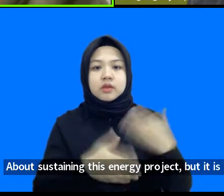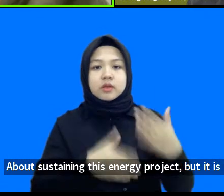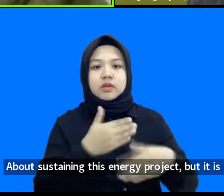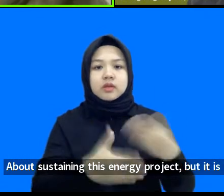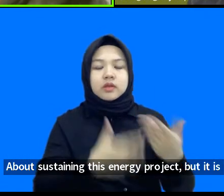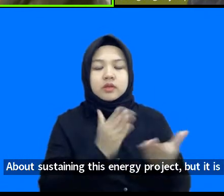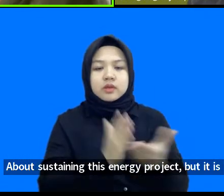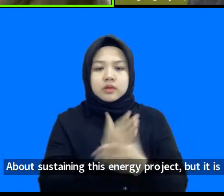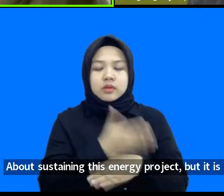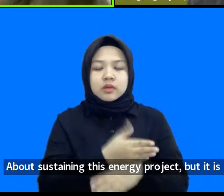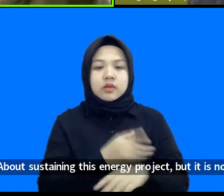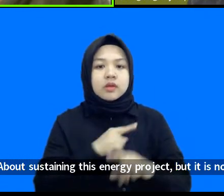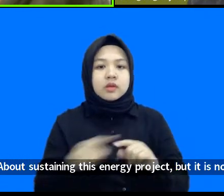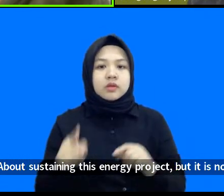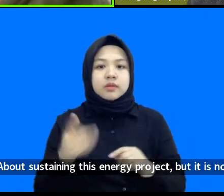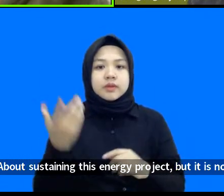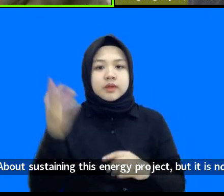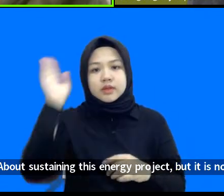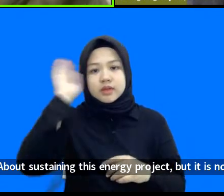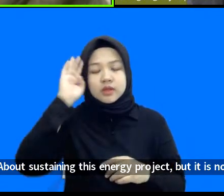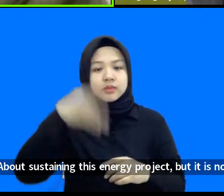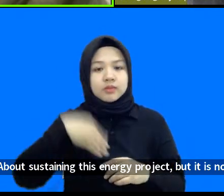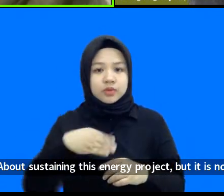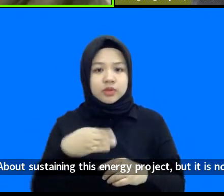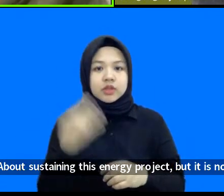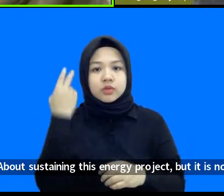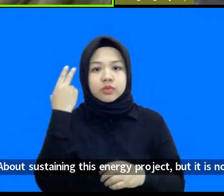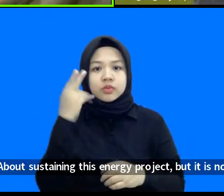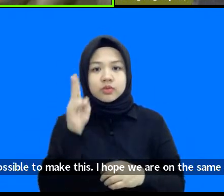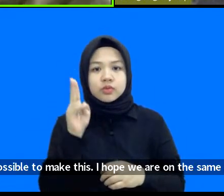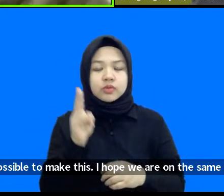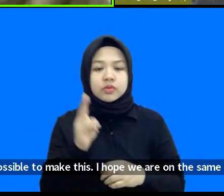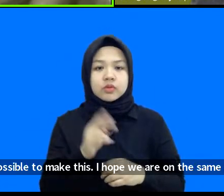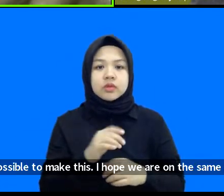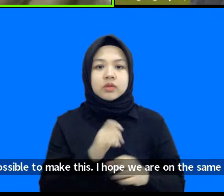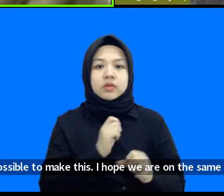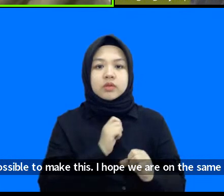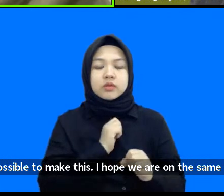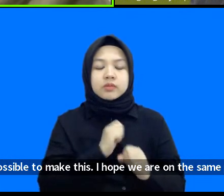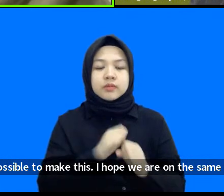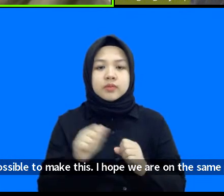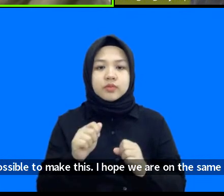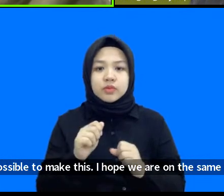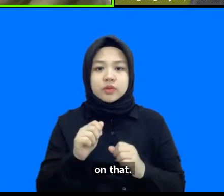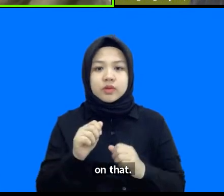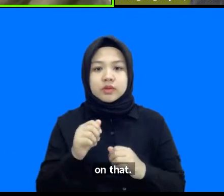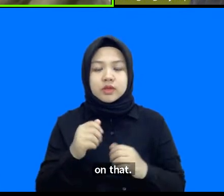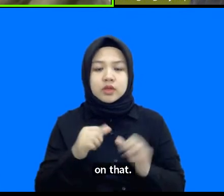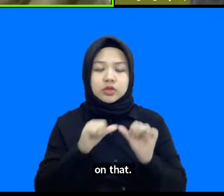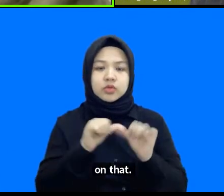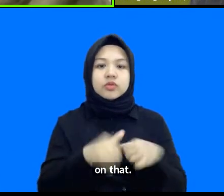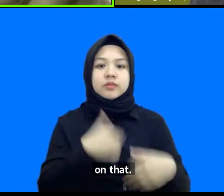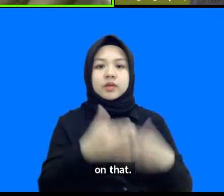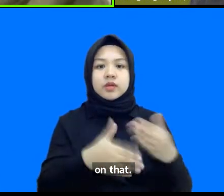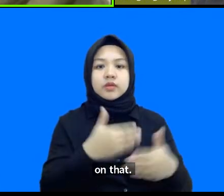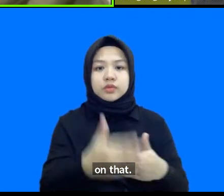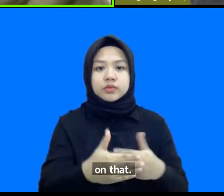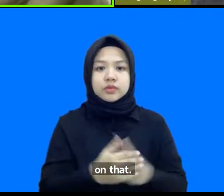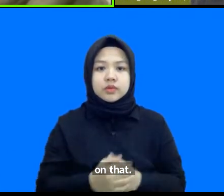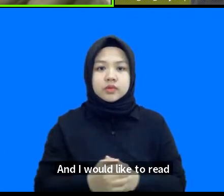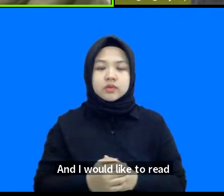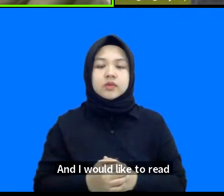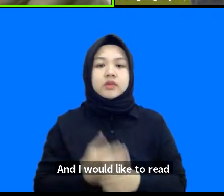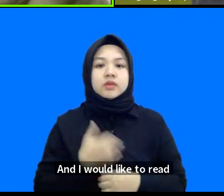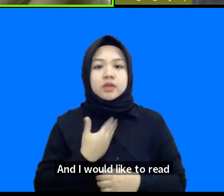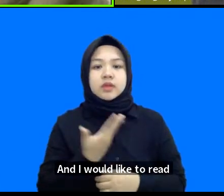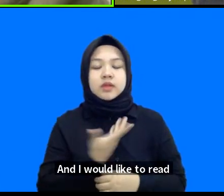impossible to make this sustain. I hope we are on the same page on that. And I would like to read another